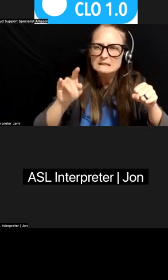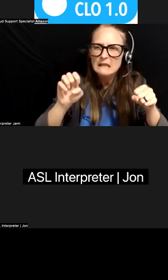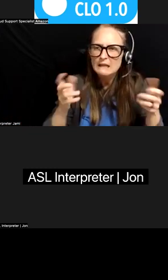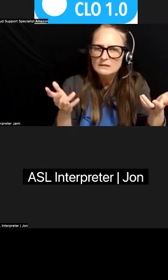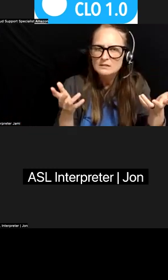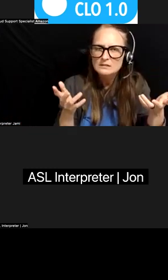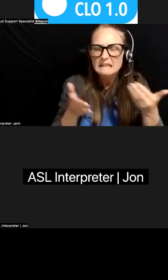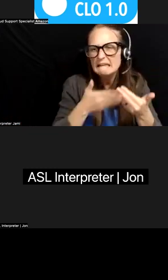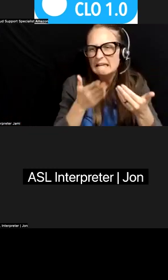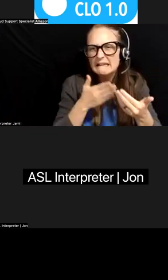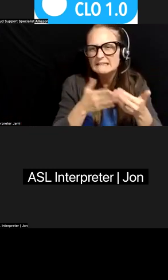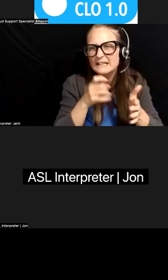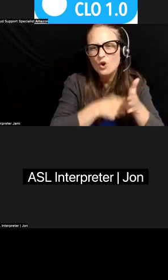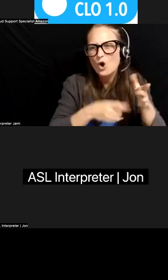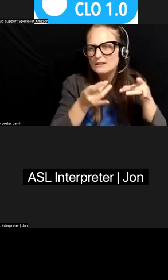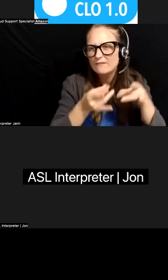Easiest, most cost-effective.